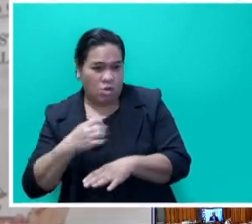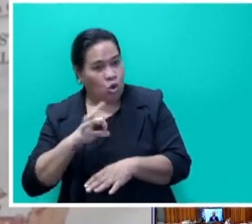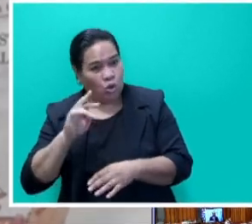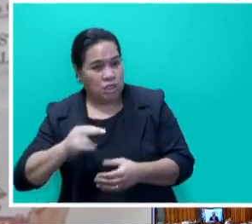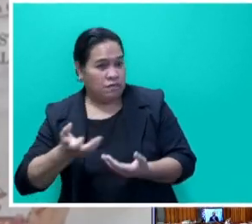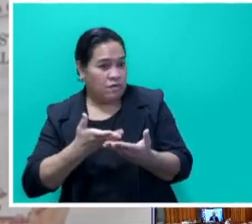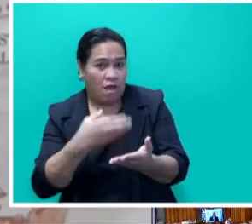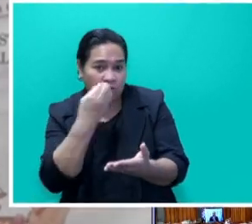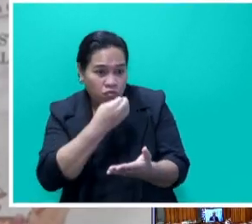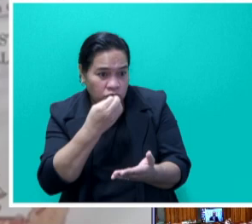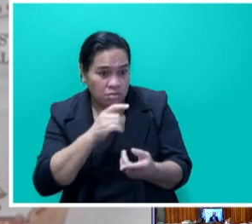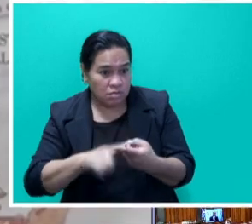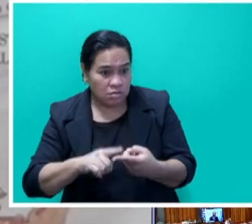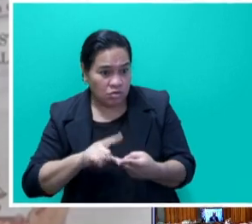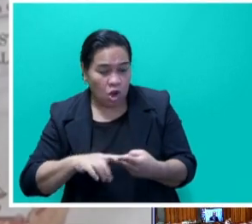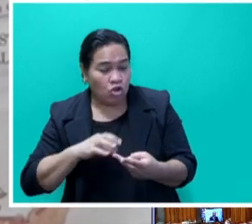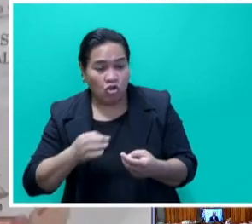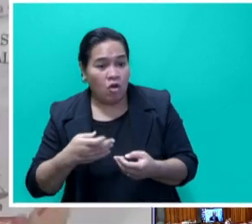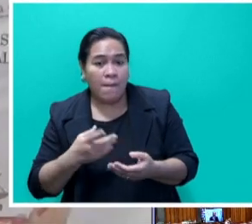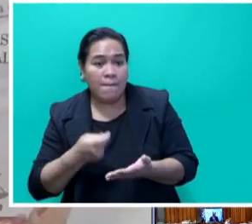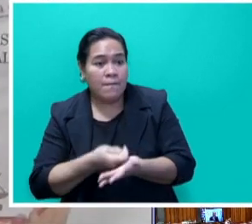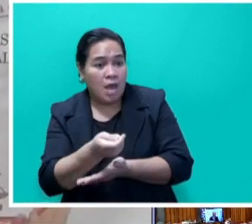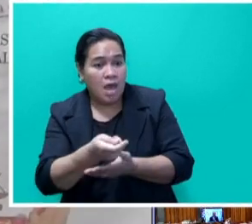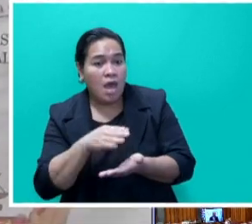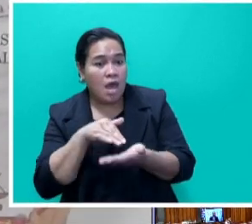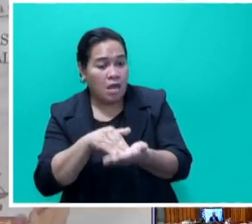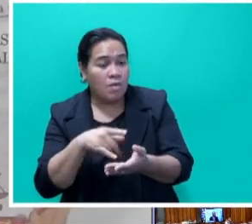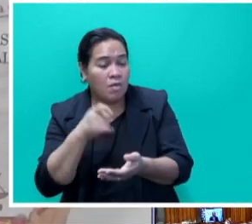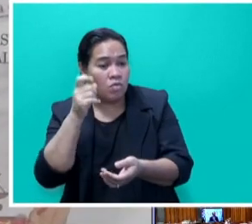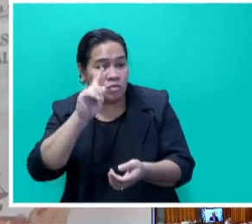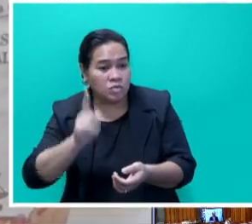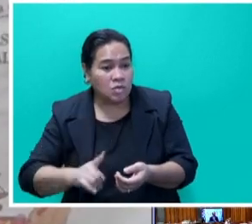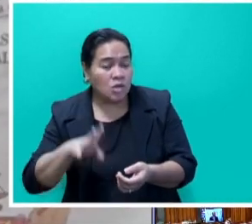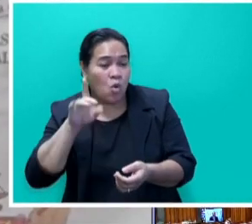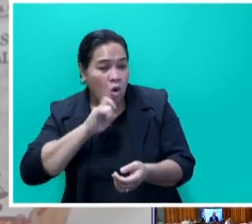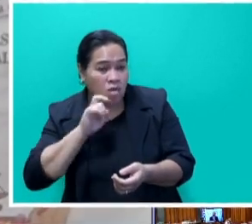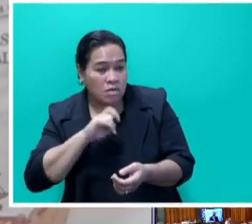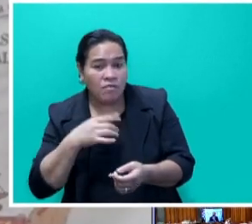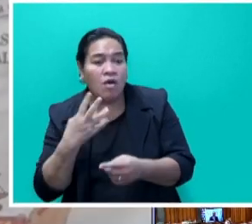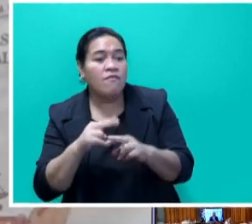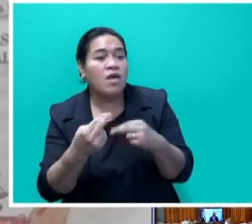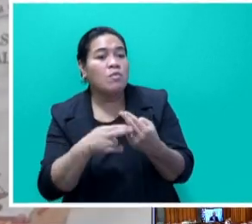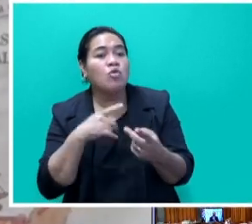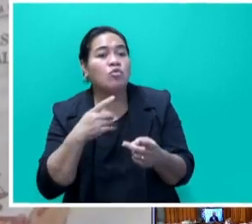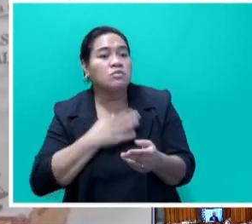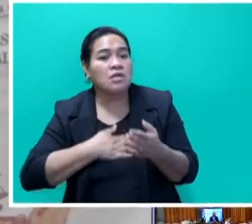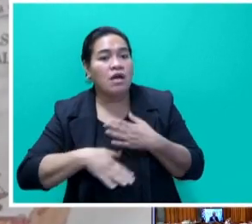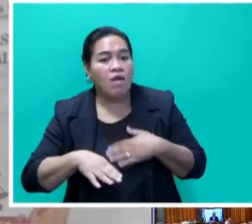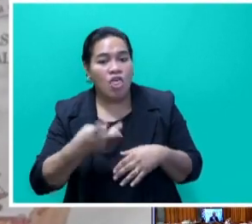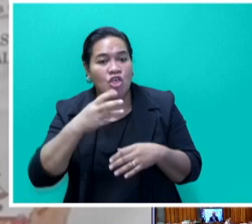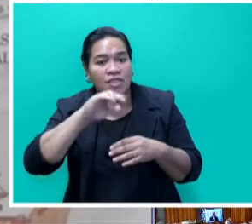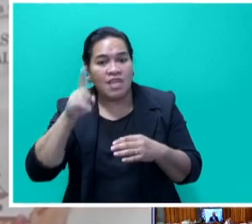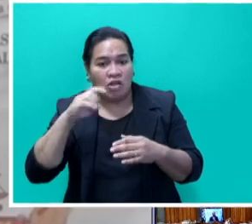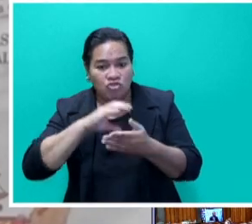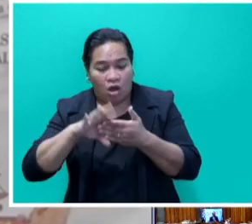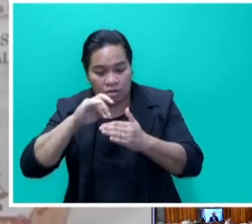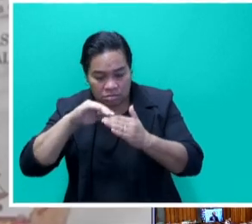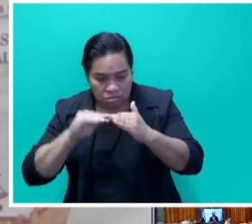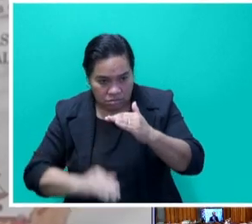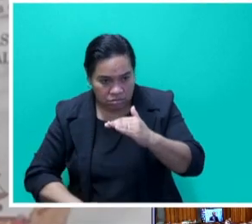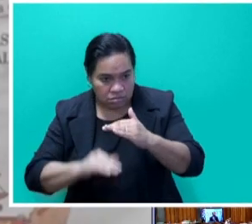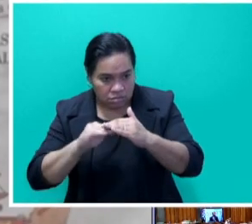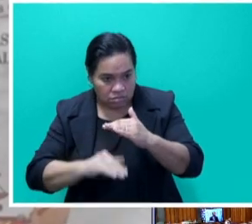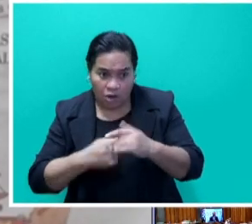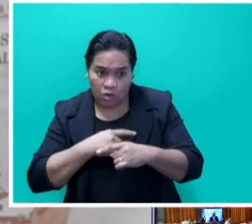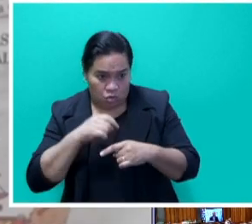rations, that we do not subsidize water and electricity rates for those whose family income is less than $30,000 a year, that we